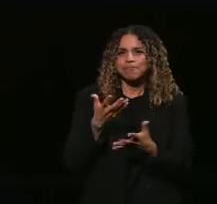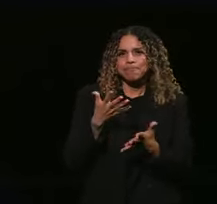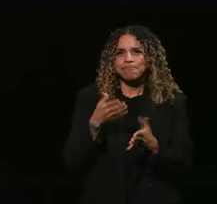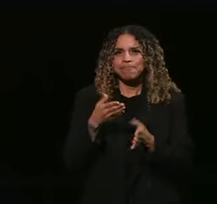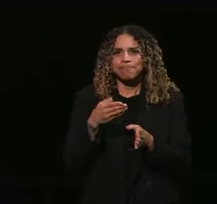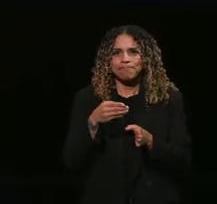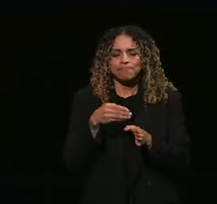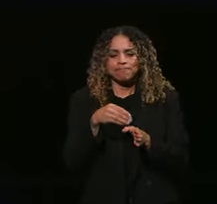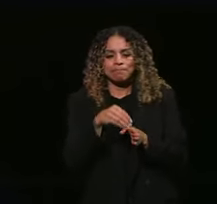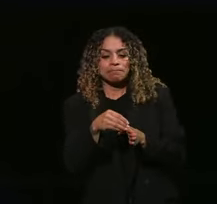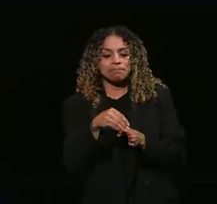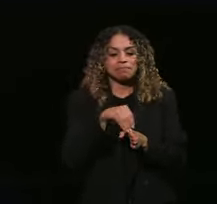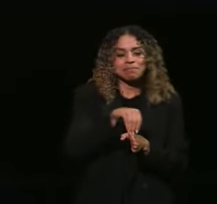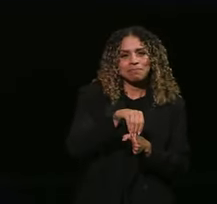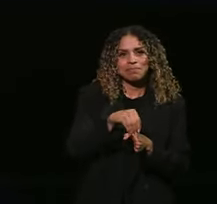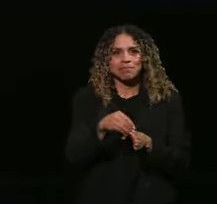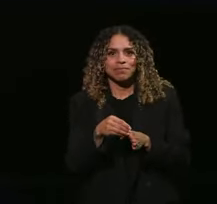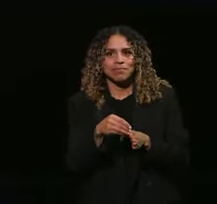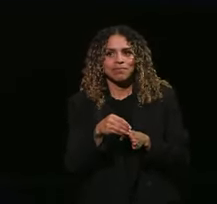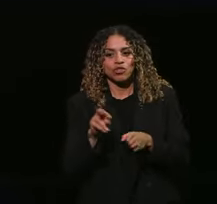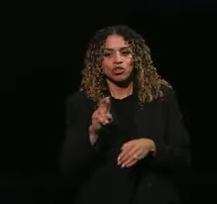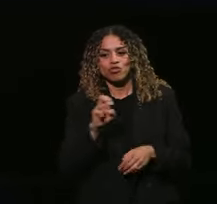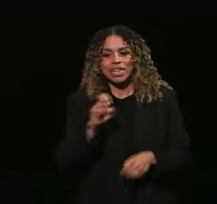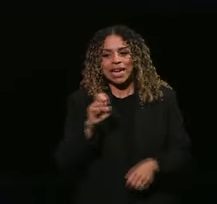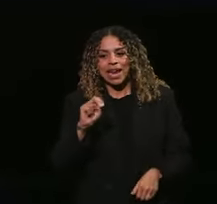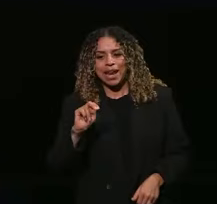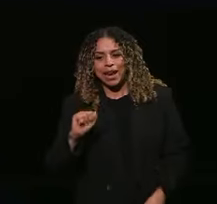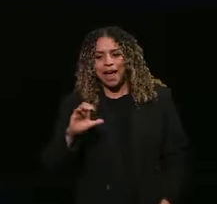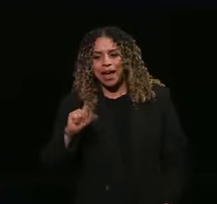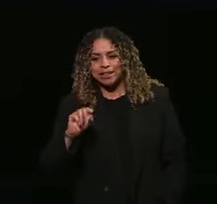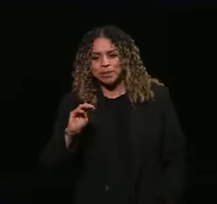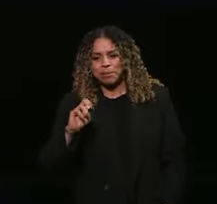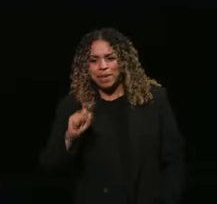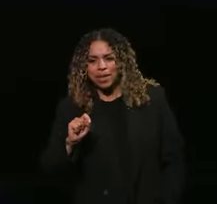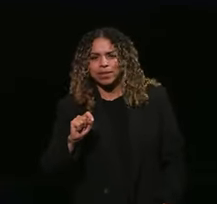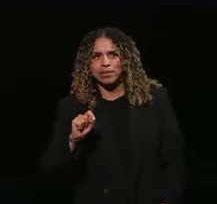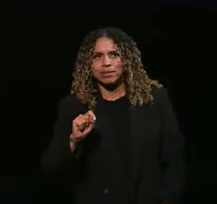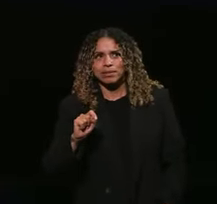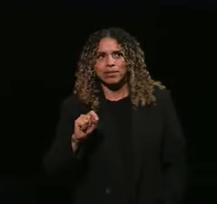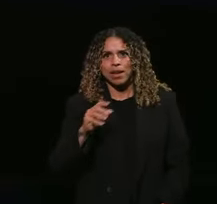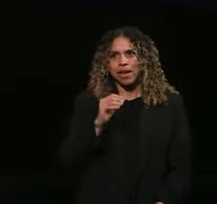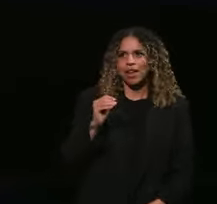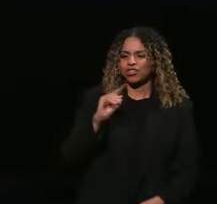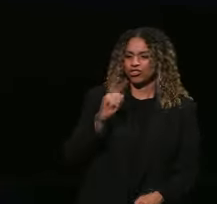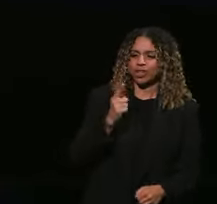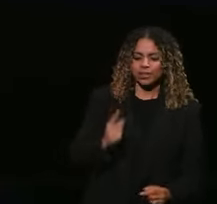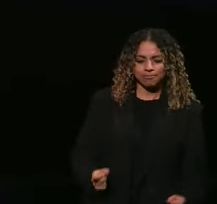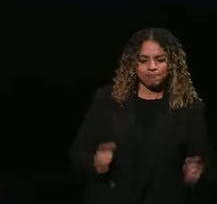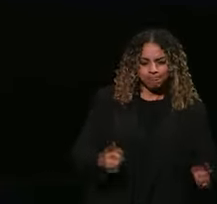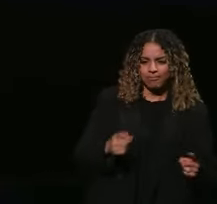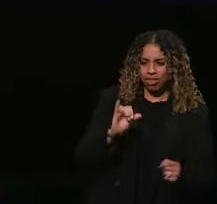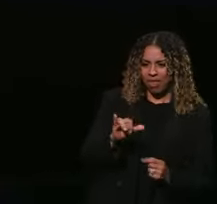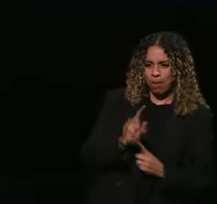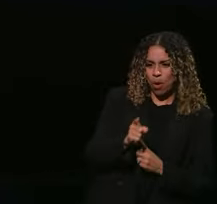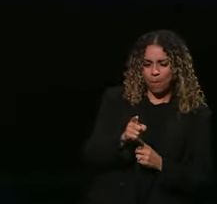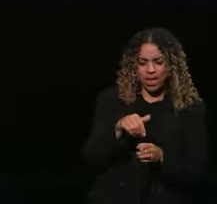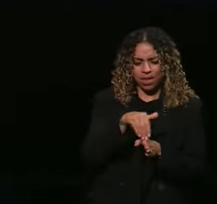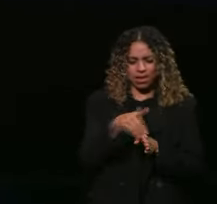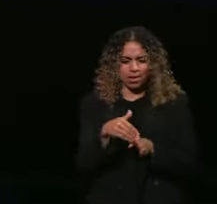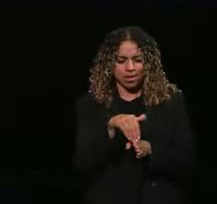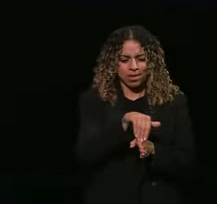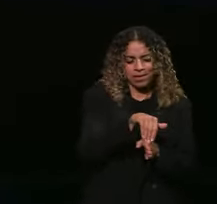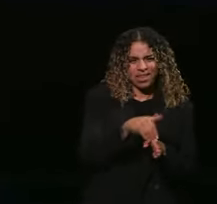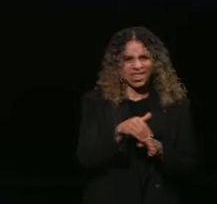the reenactments and their sort of just being in the moment is such a razor thin